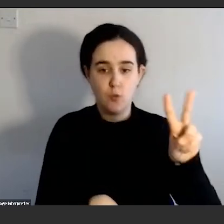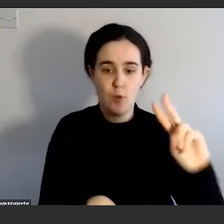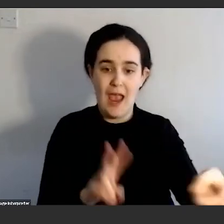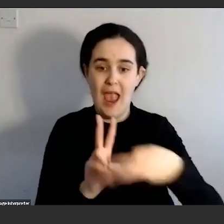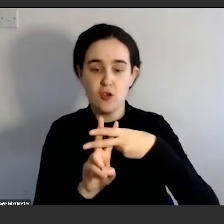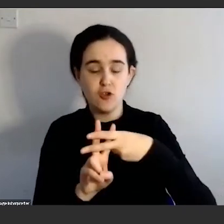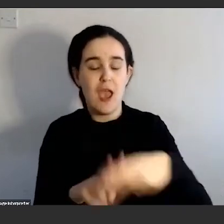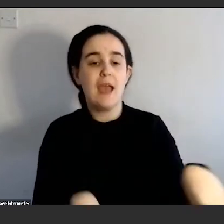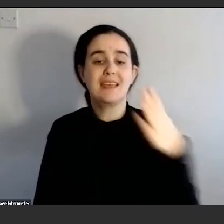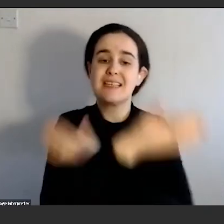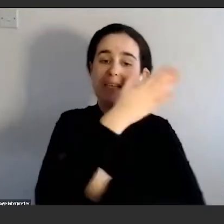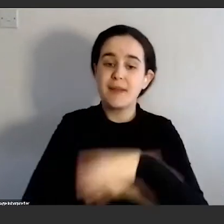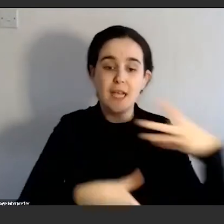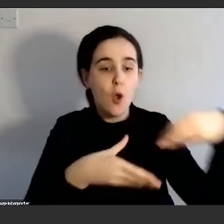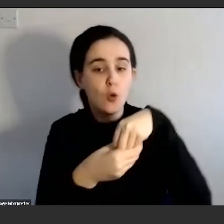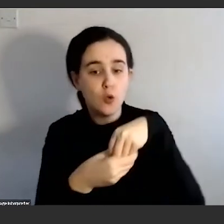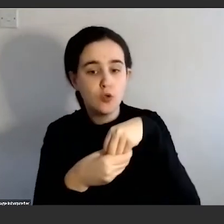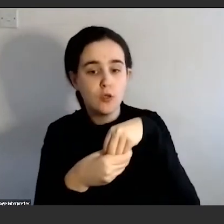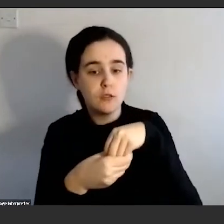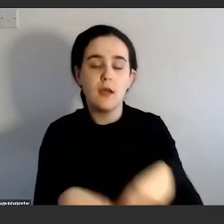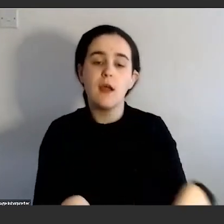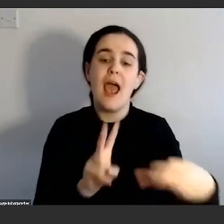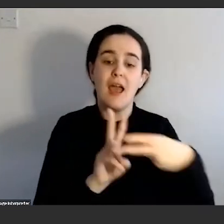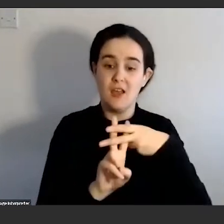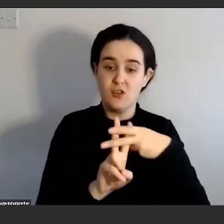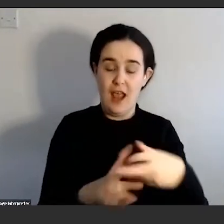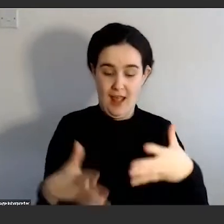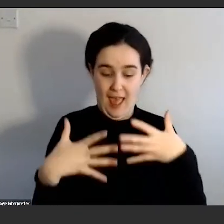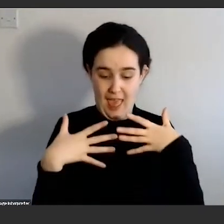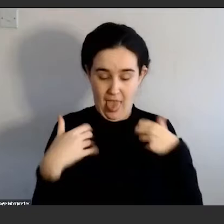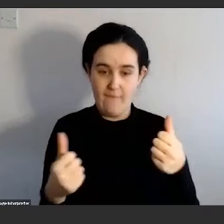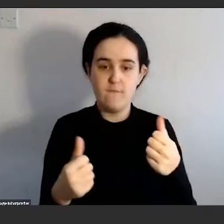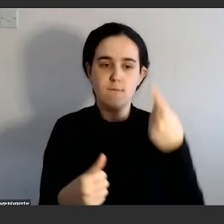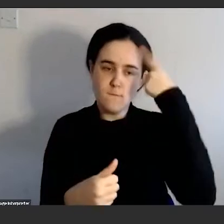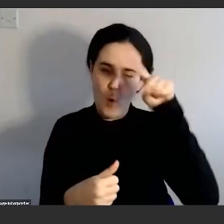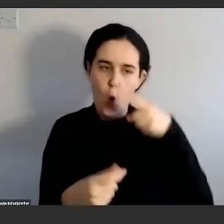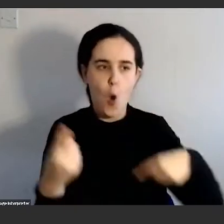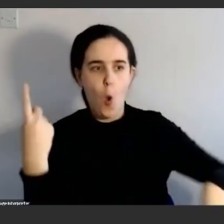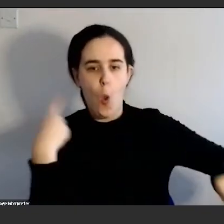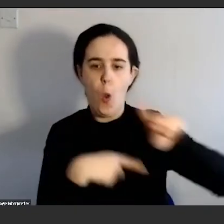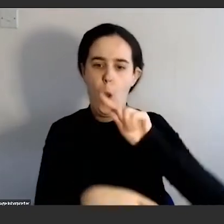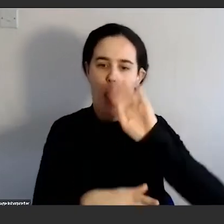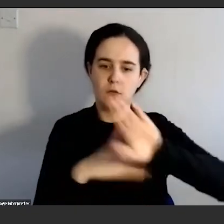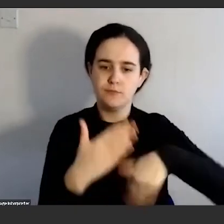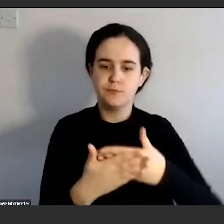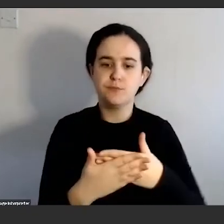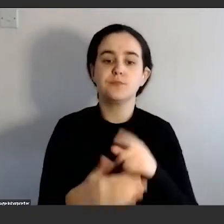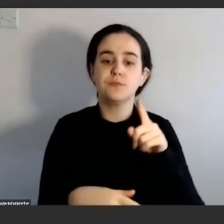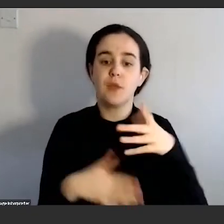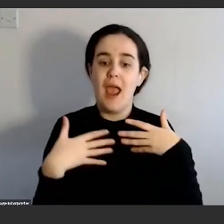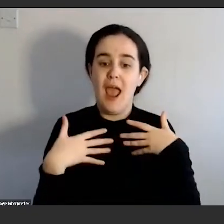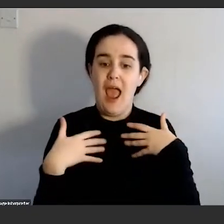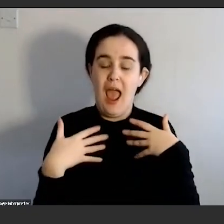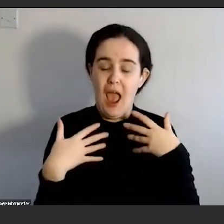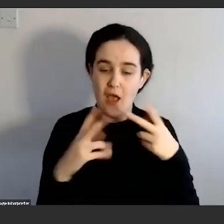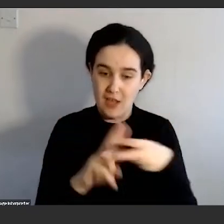for all. I am going to unpack health for all. What does it really look like in real